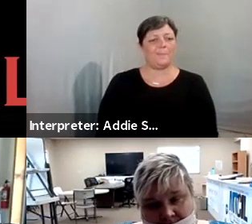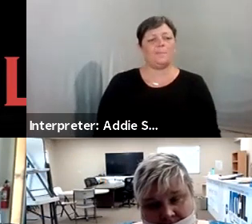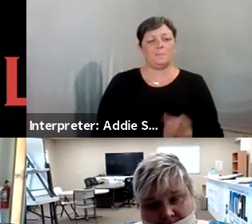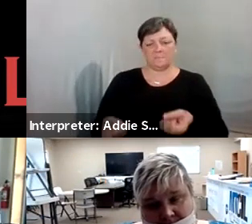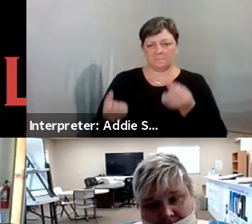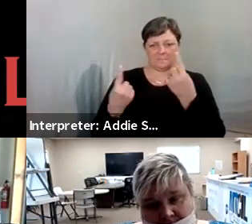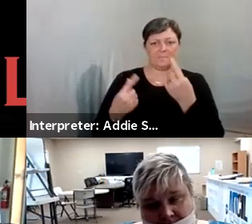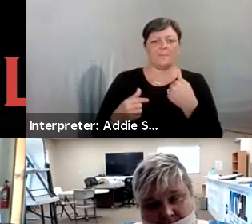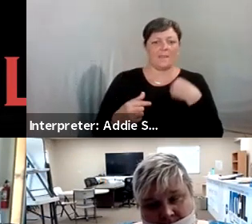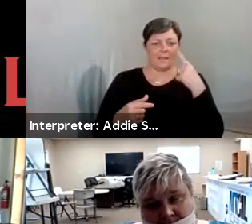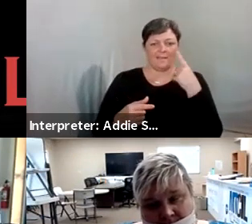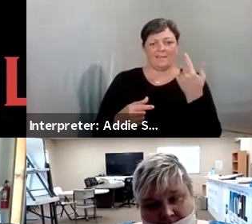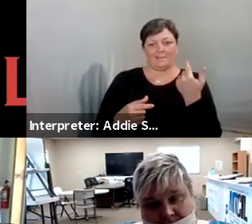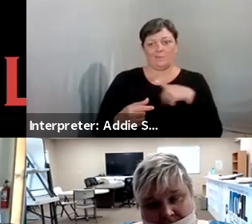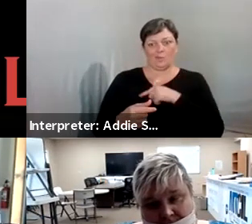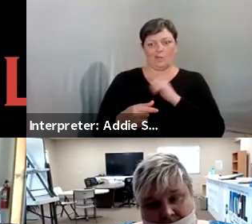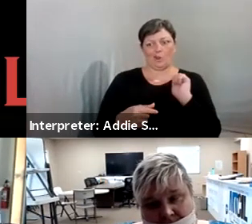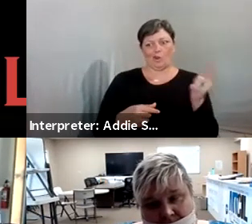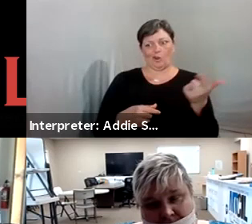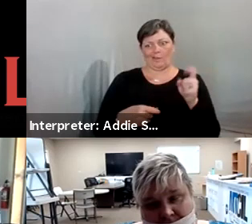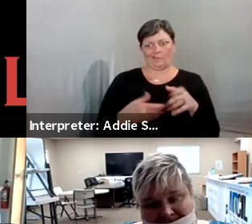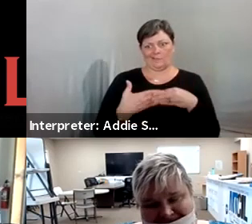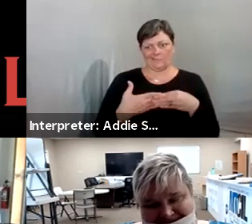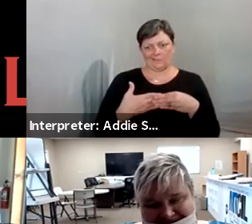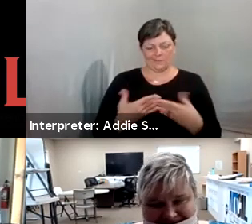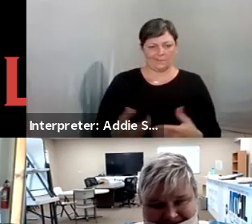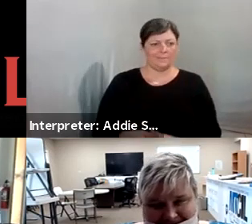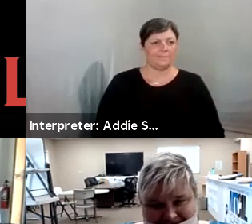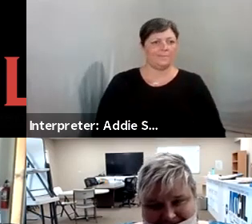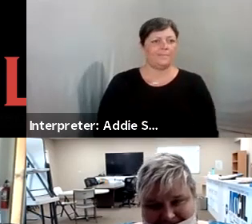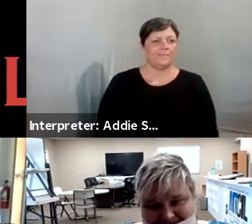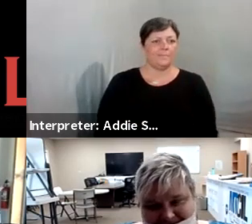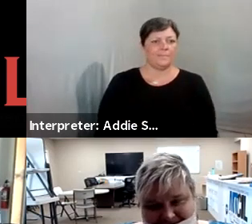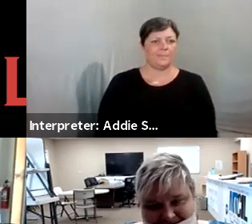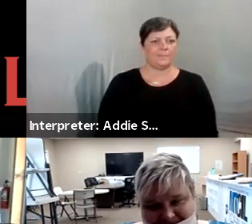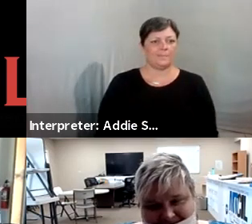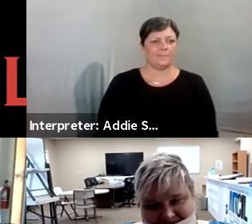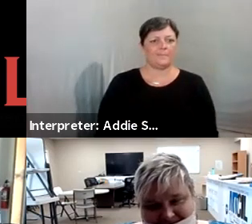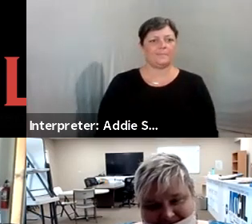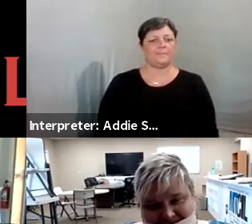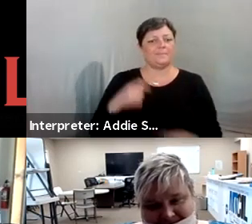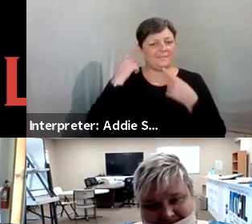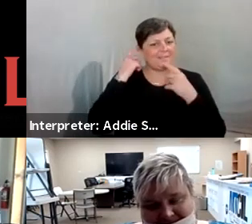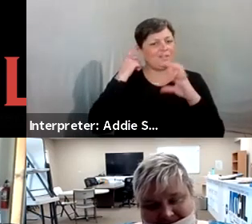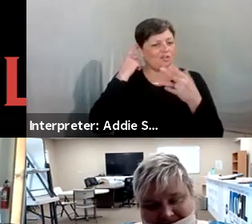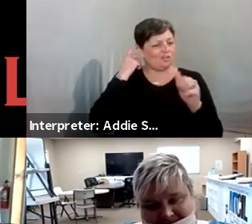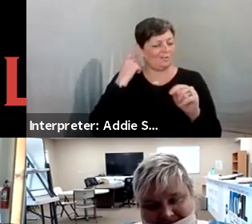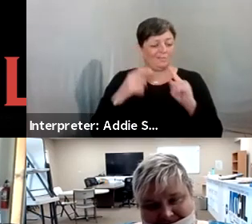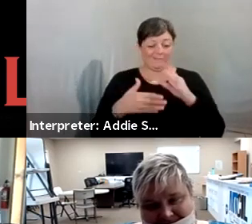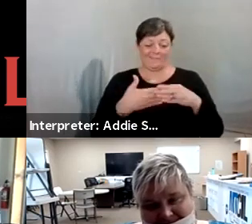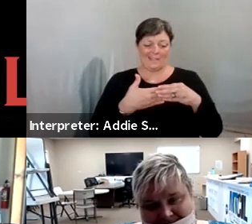Understandable. I think that's where we kind of all have to be now, whether we want to or not. Kind of Mark had said it in the chat, just being flexible has